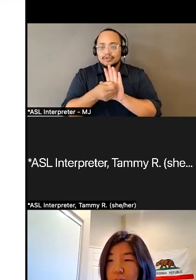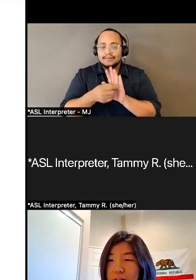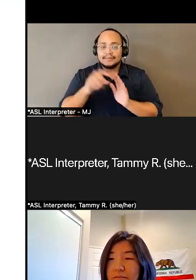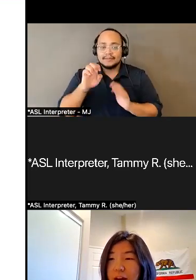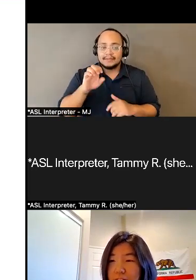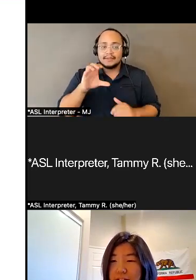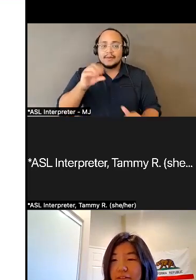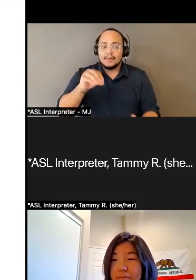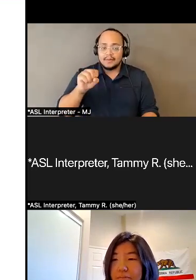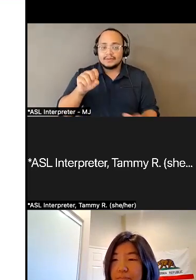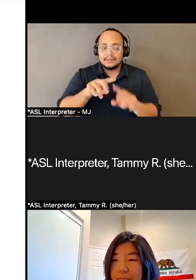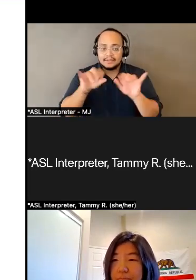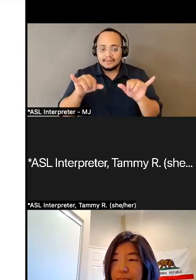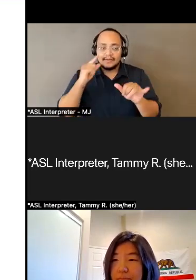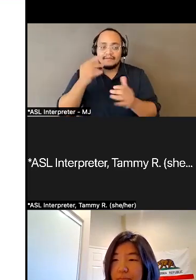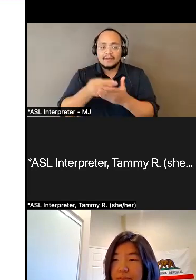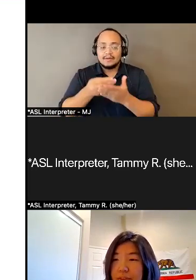of gender-based violence.